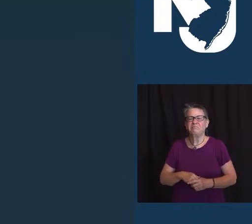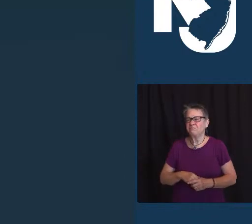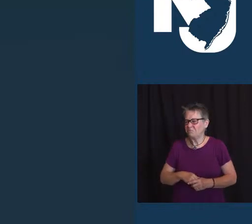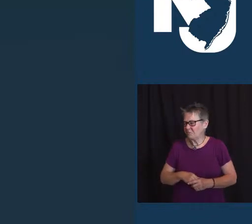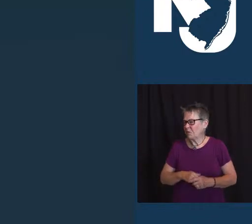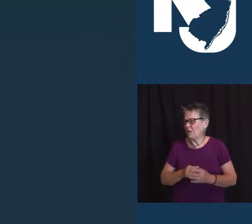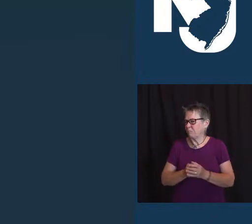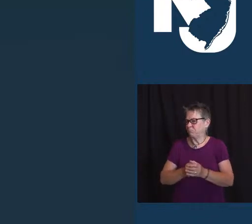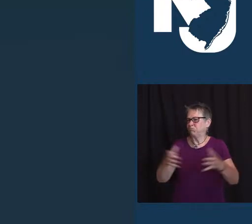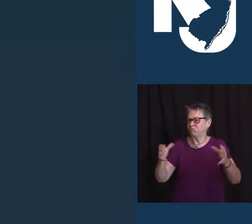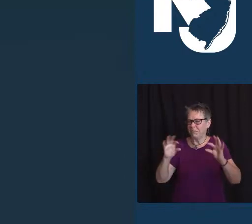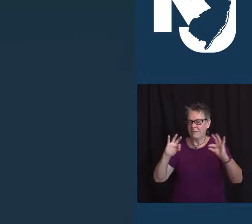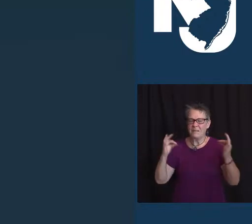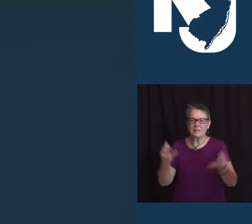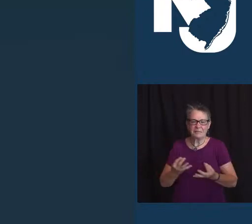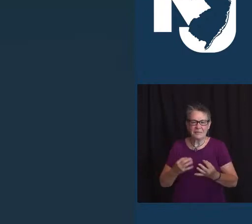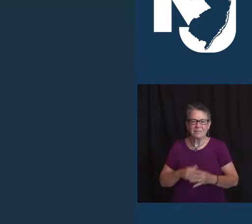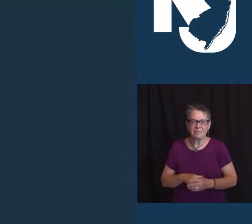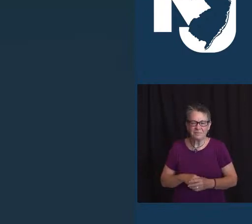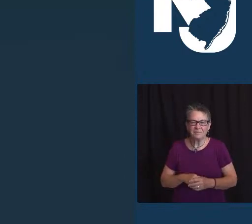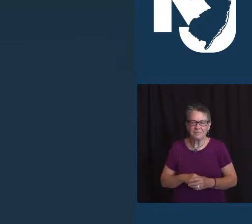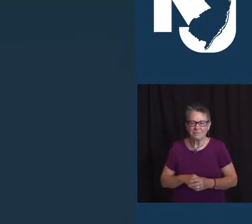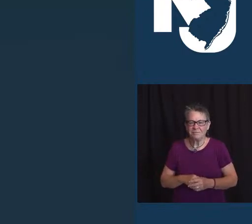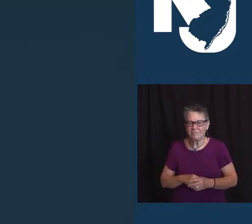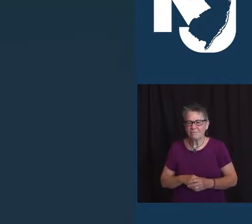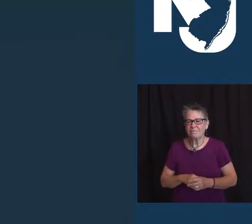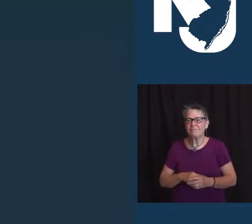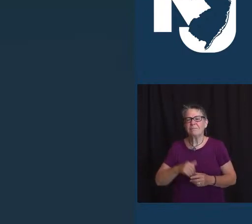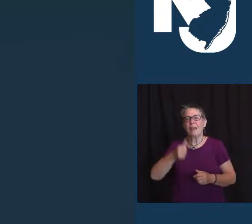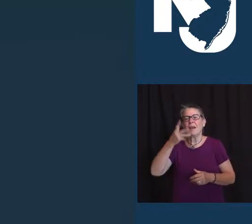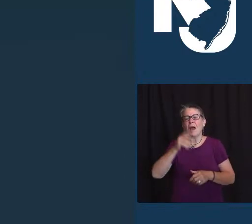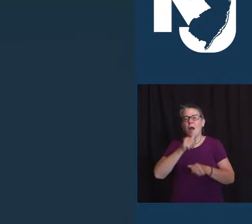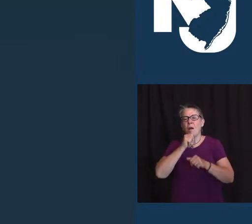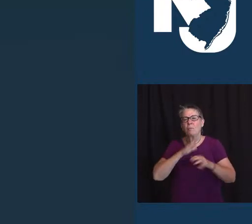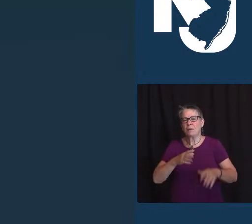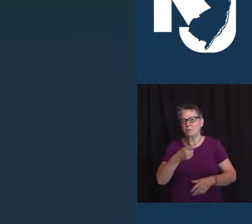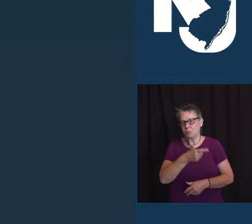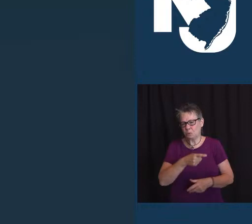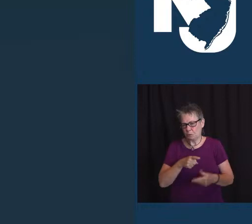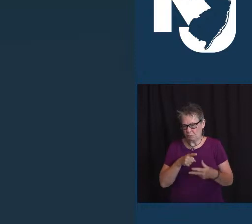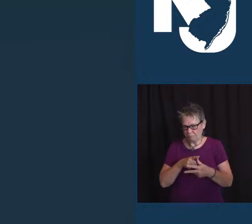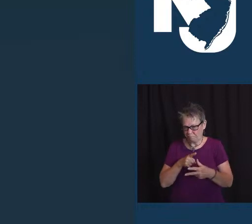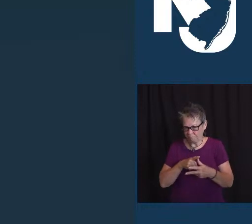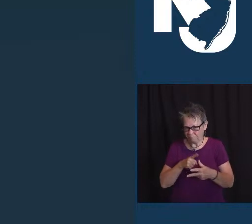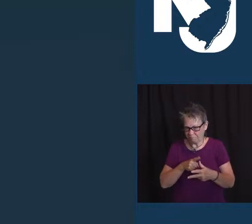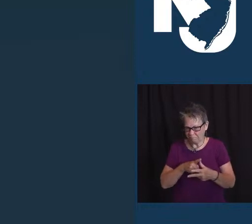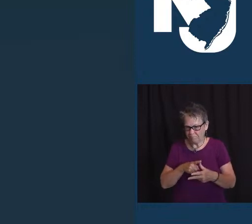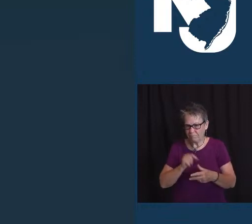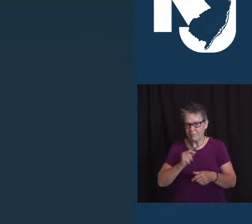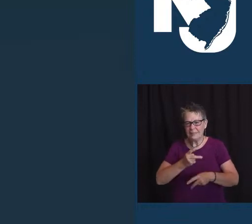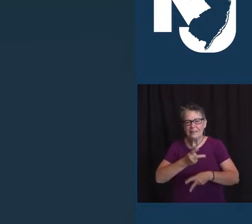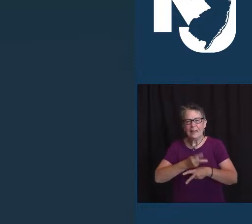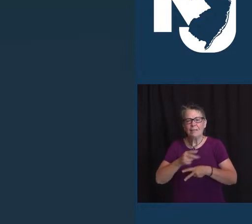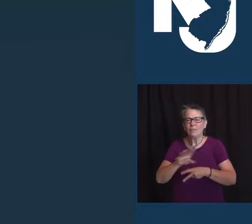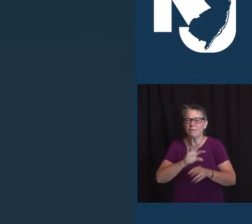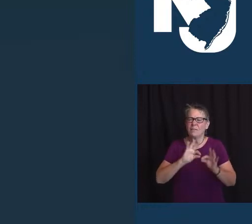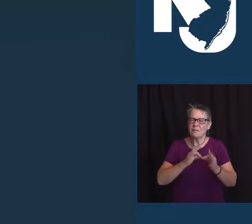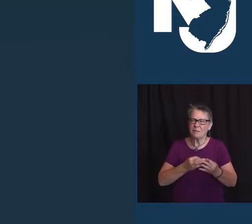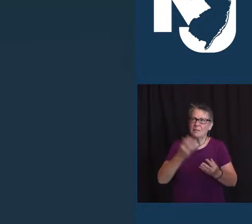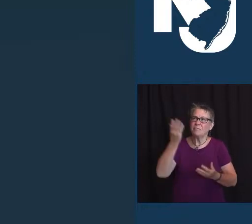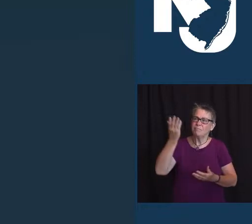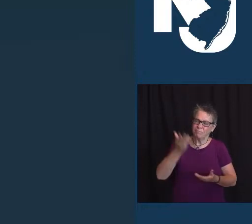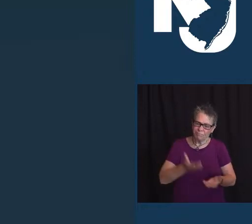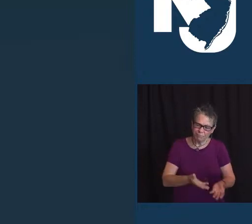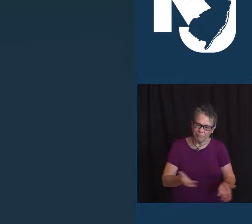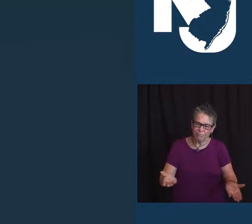Abigail, James, and Riley. May God bless her memory and watch over her family. Next today, we'll